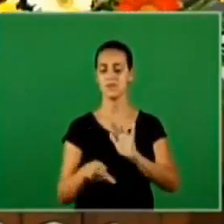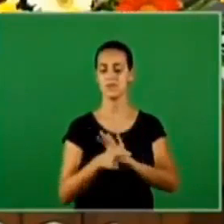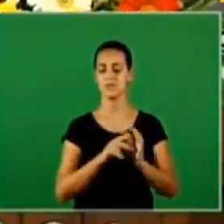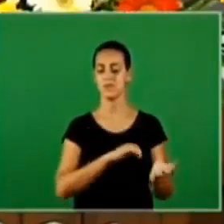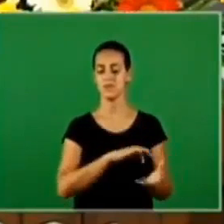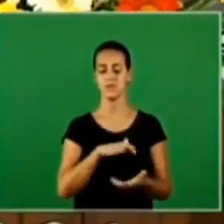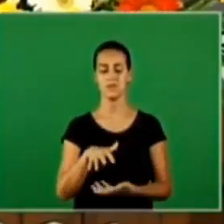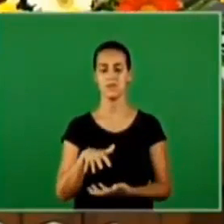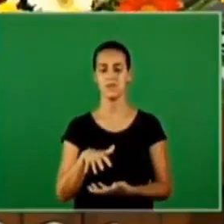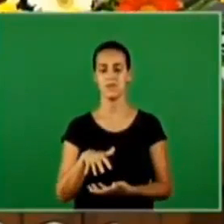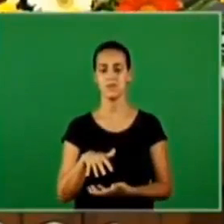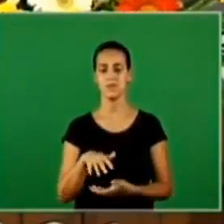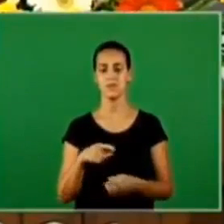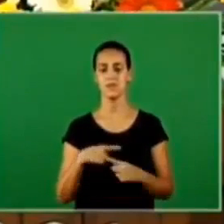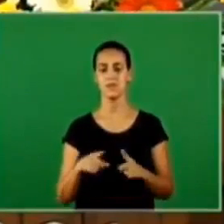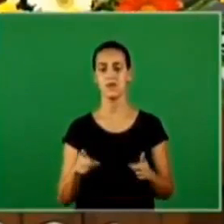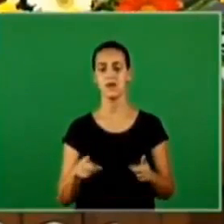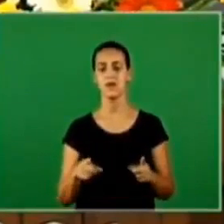you have healing.